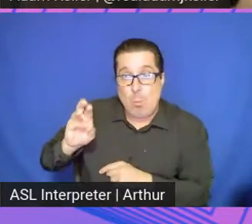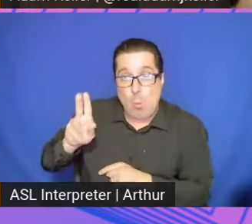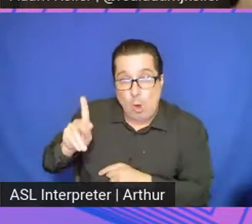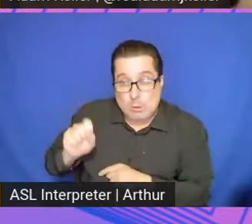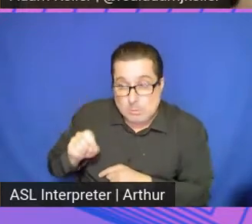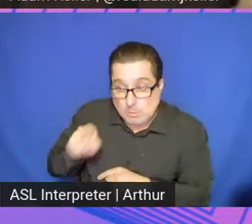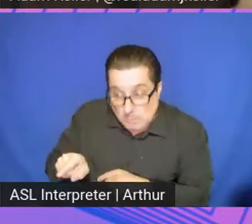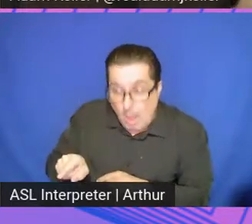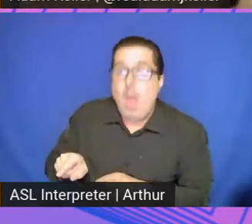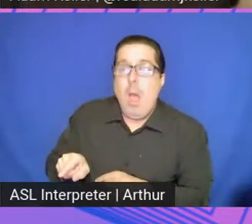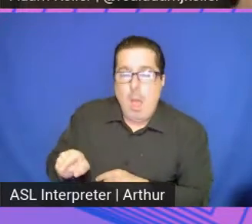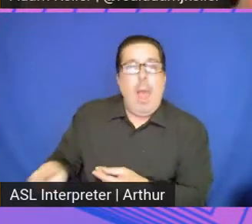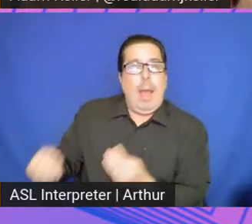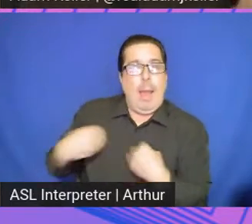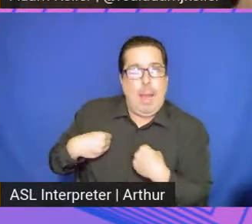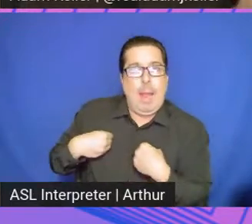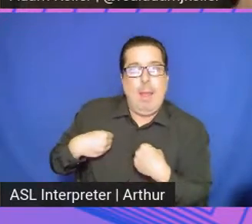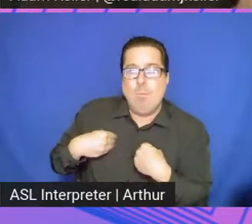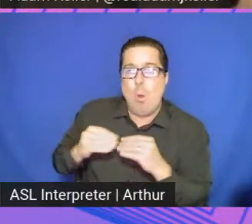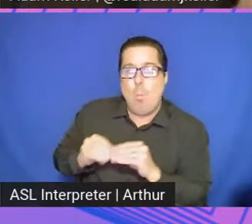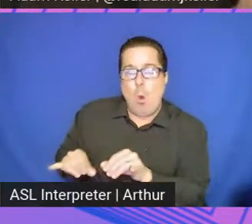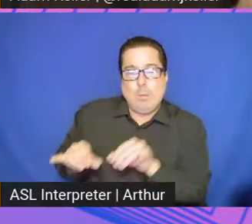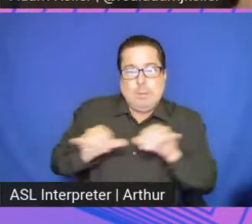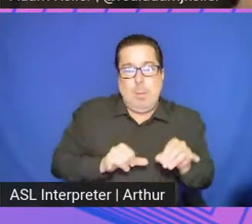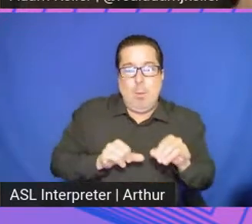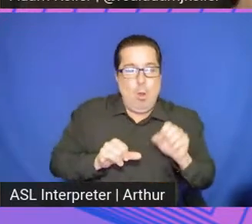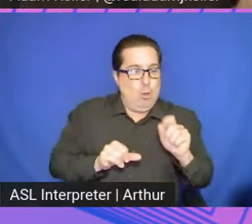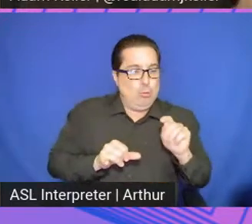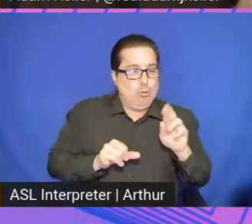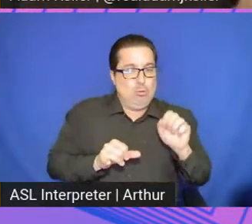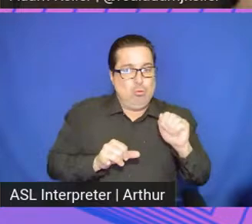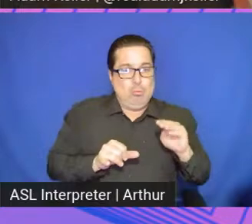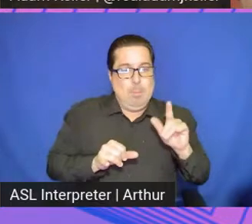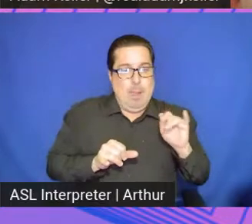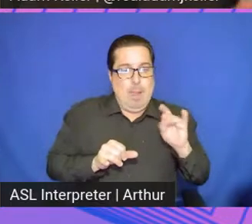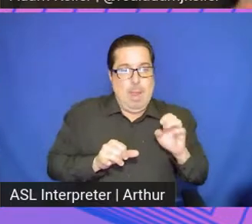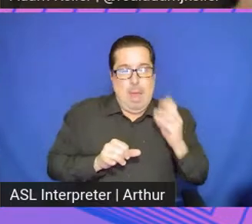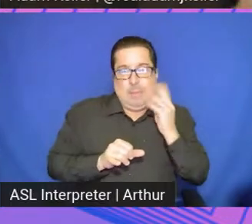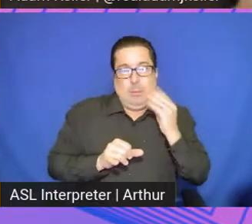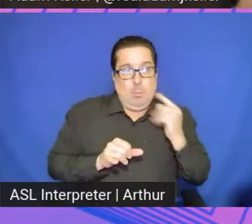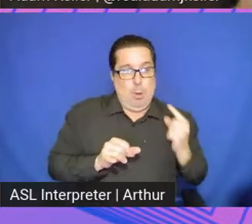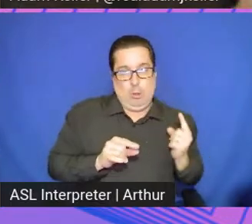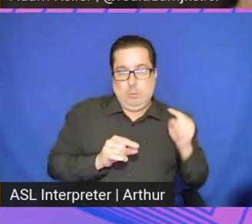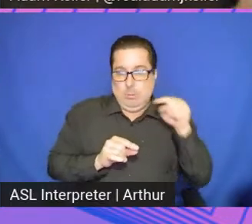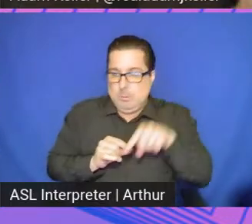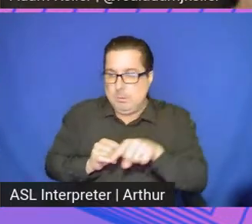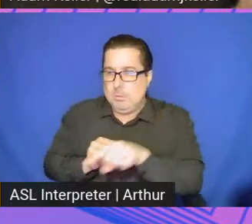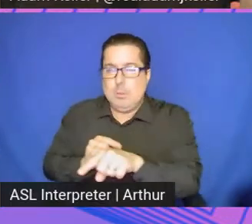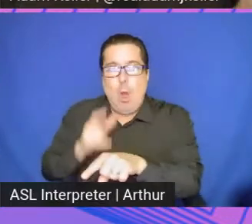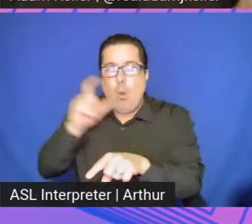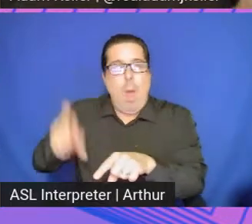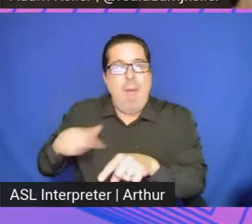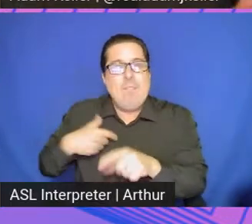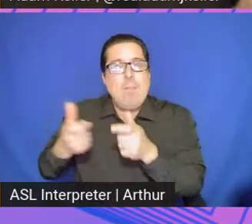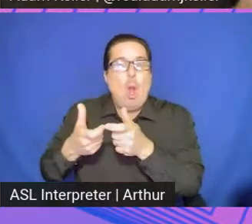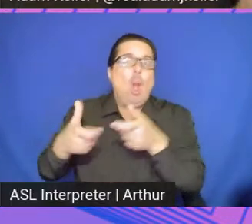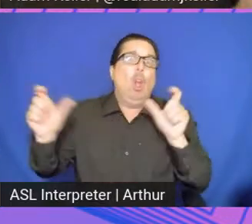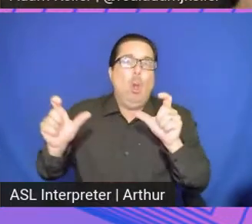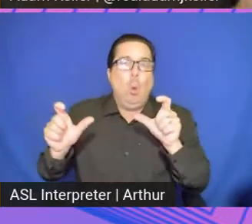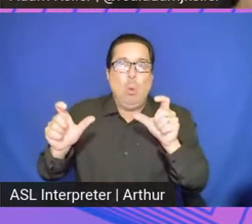you a very similar streamlined experience that you don't have to have a huge on-ramp to get